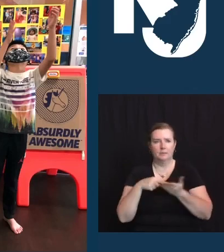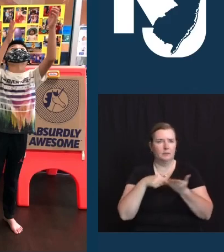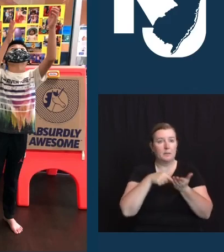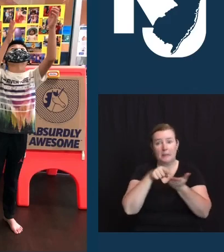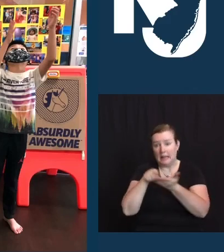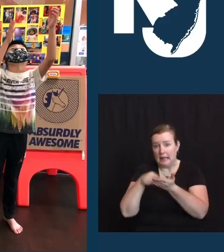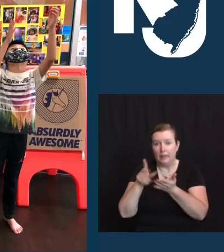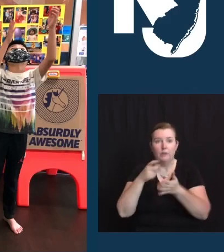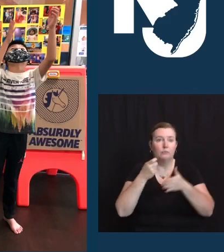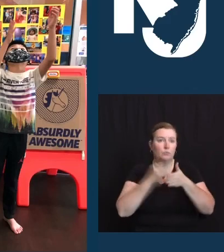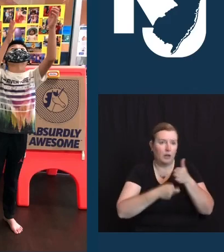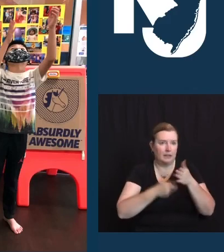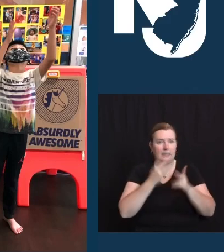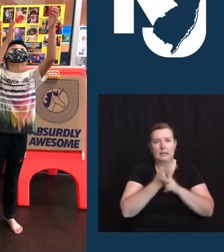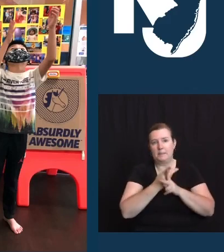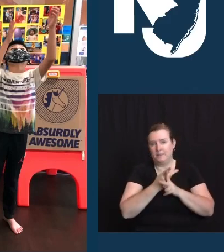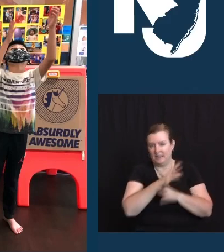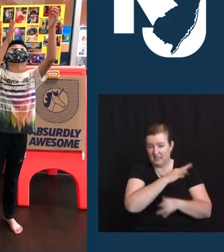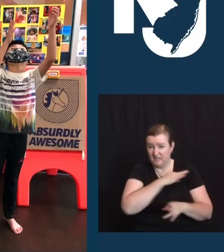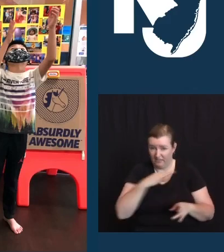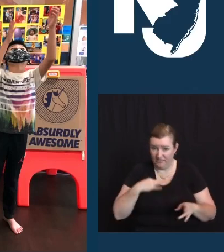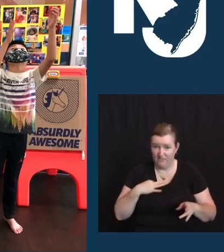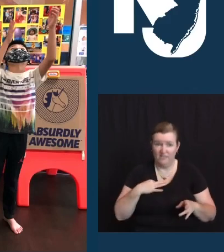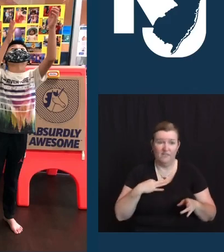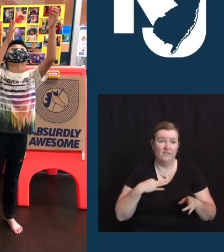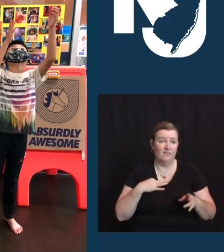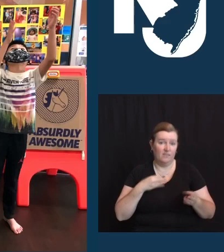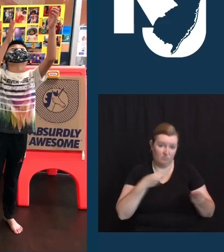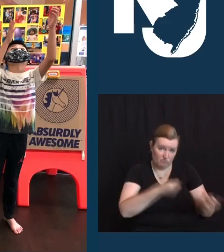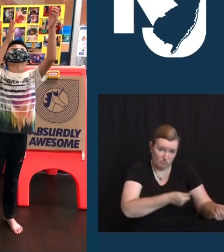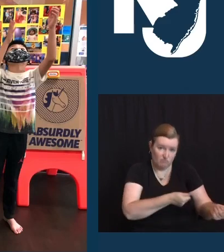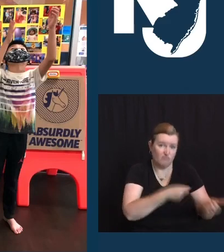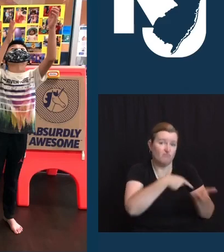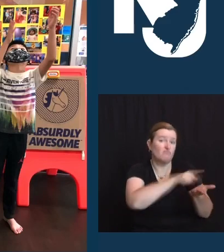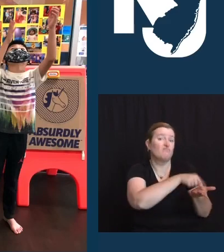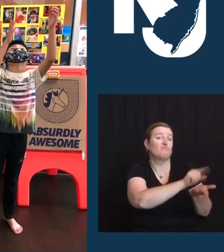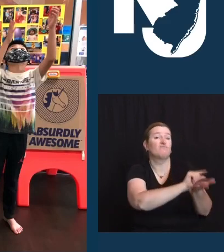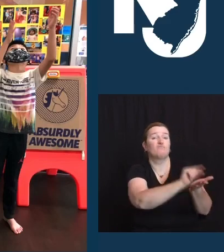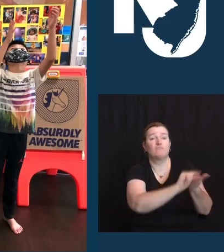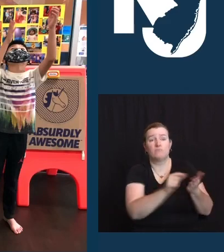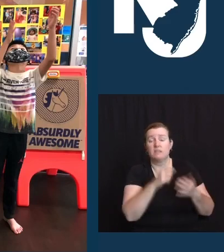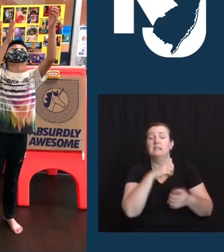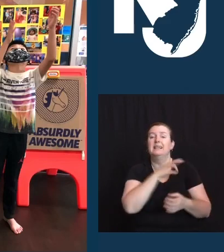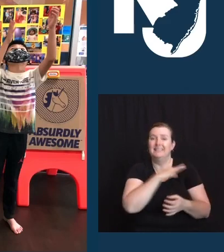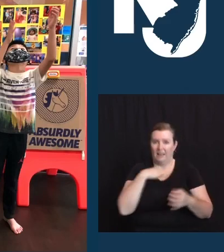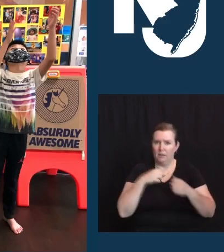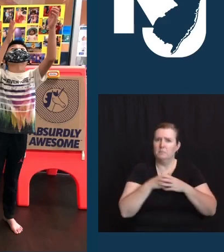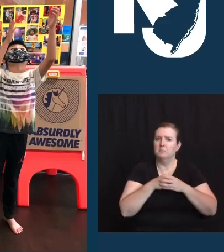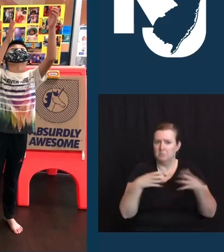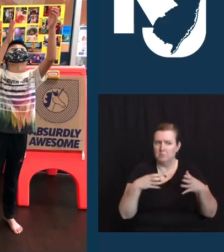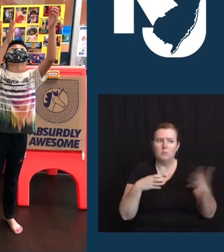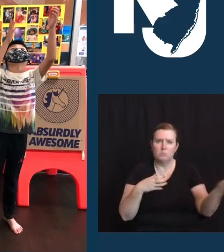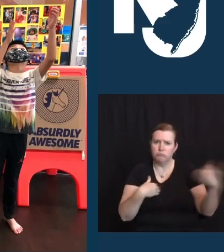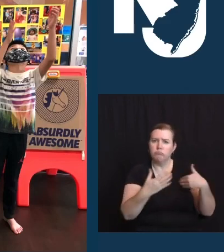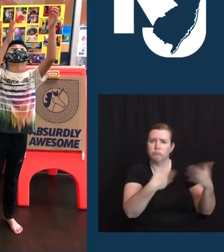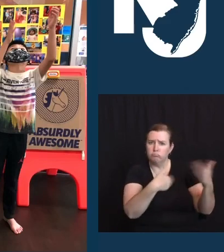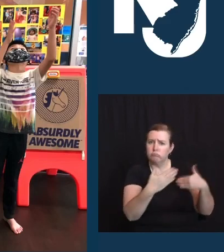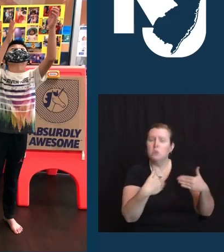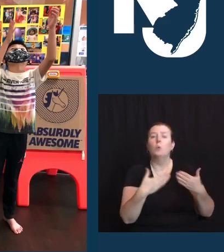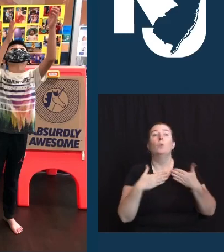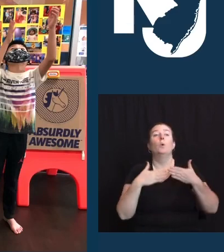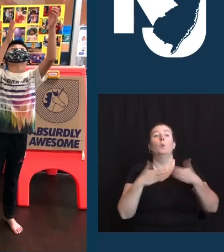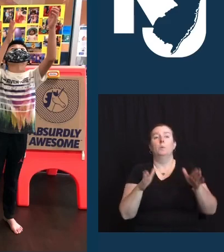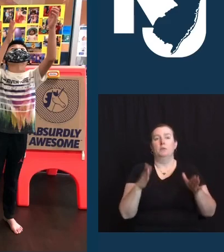current employees on payroll and expand their team by 2 employees. The Little Gym reopened its doors in July